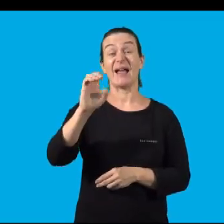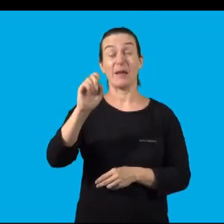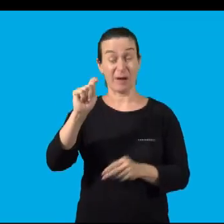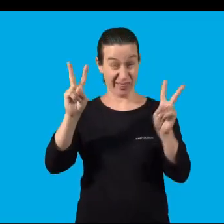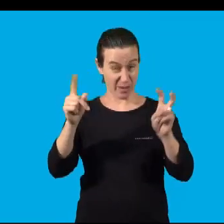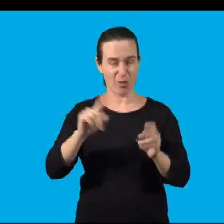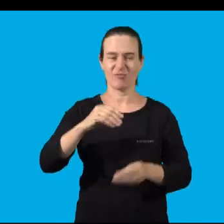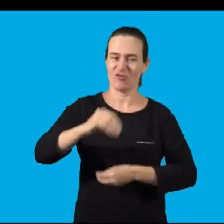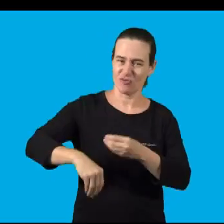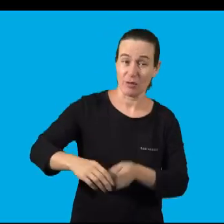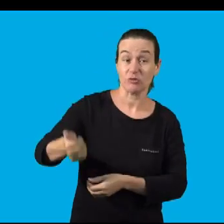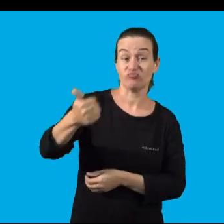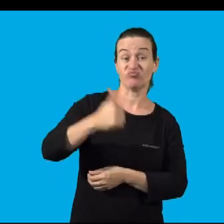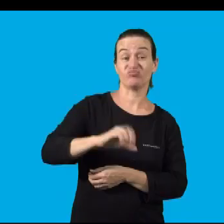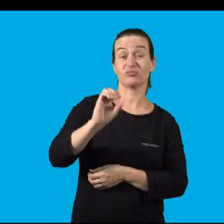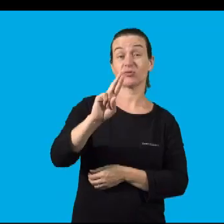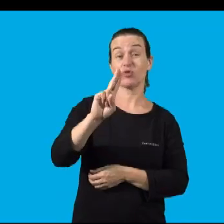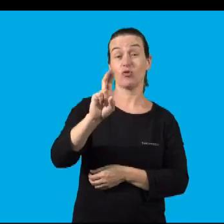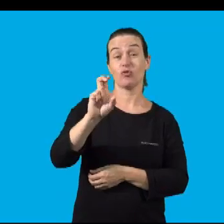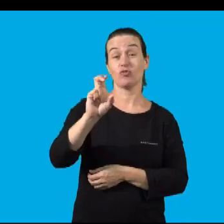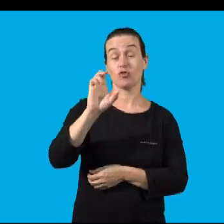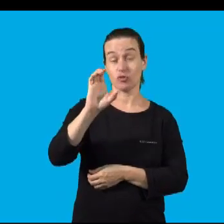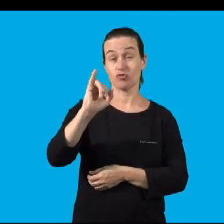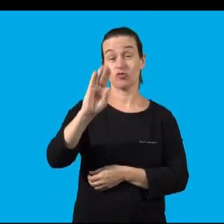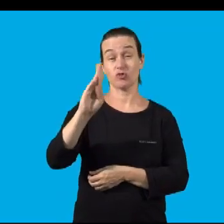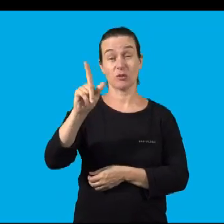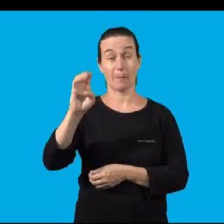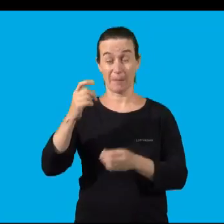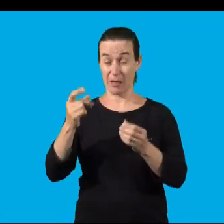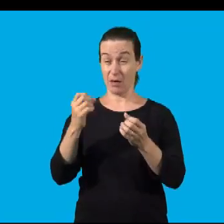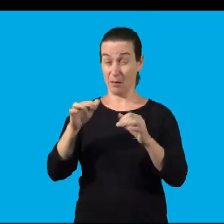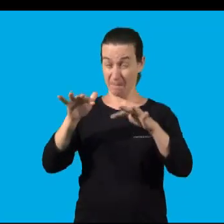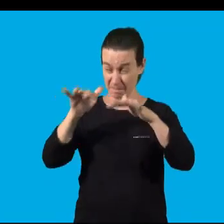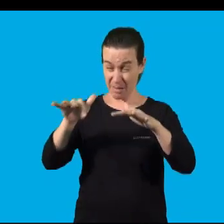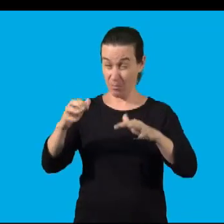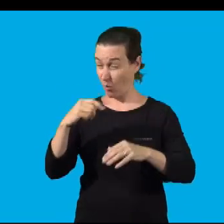And then in The Crucible, the theme of mass hysteria is evident.